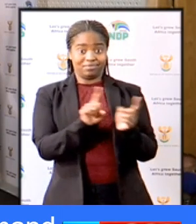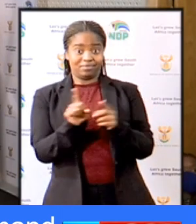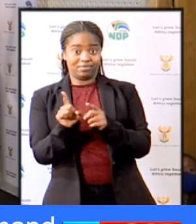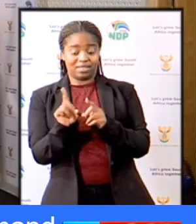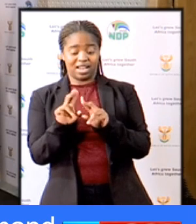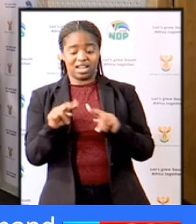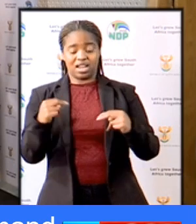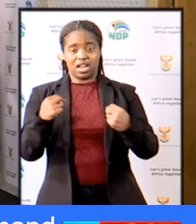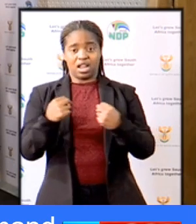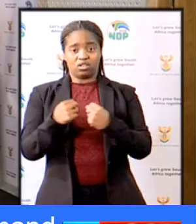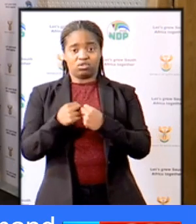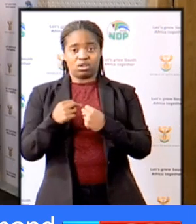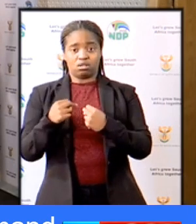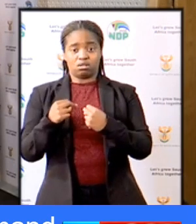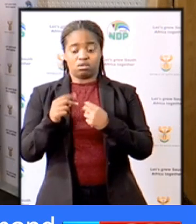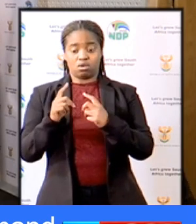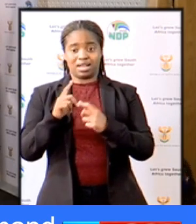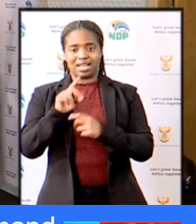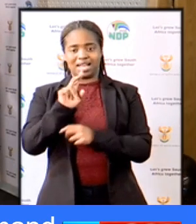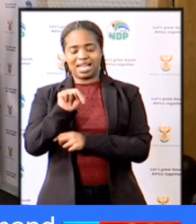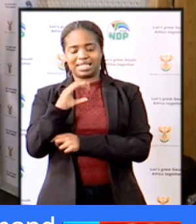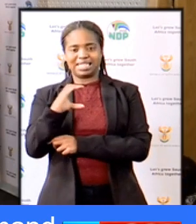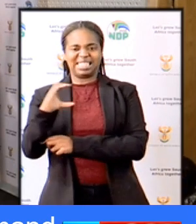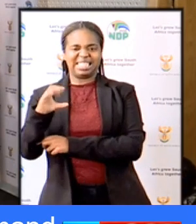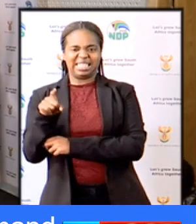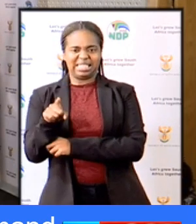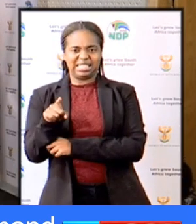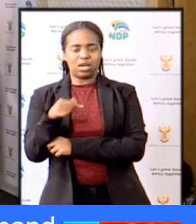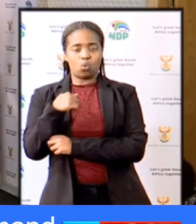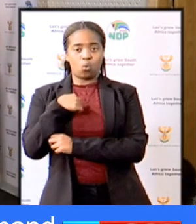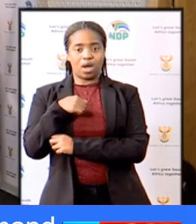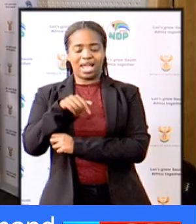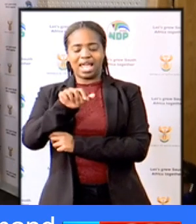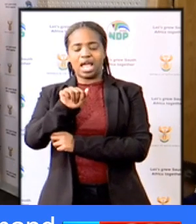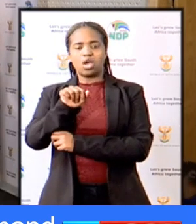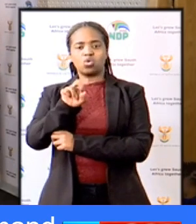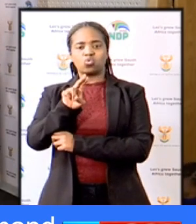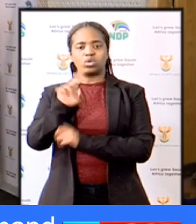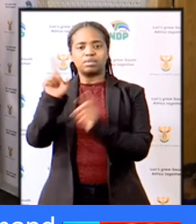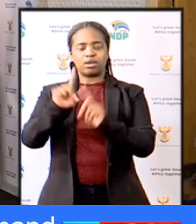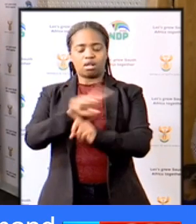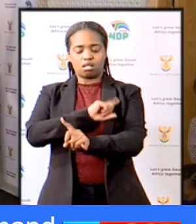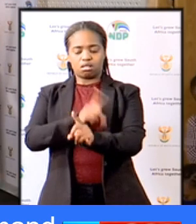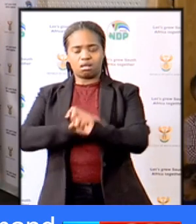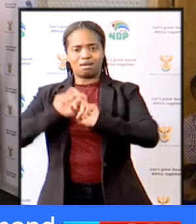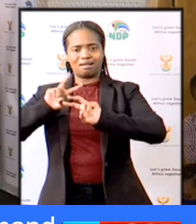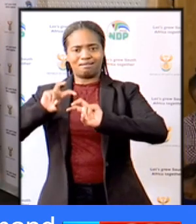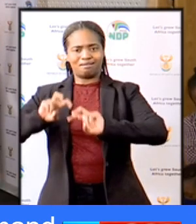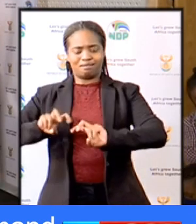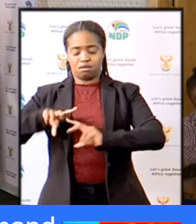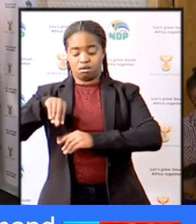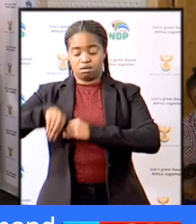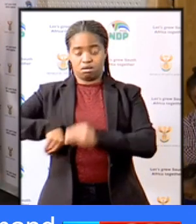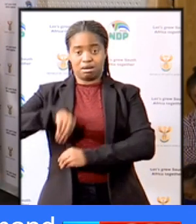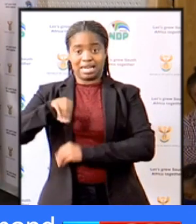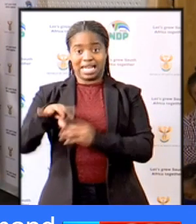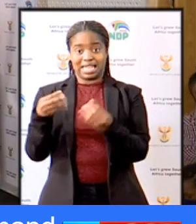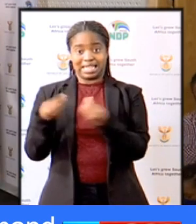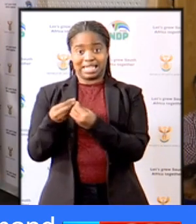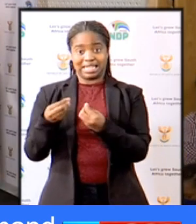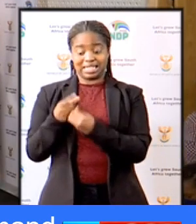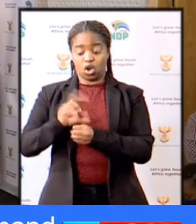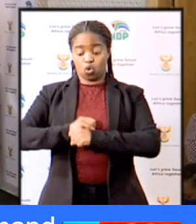Council to give the SIU special powers to investigate corruption-related matters